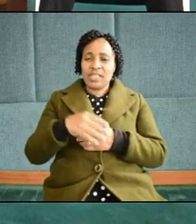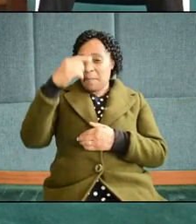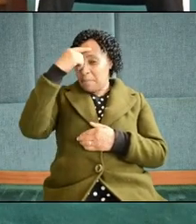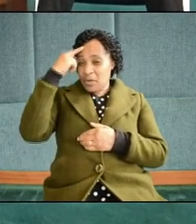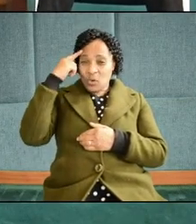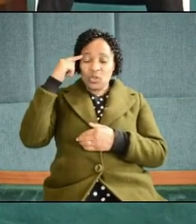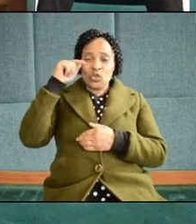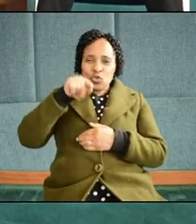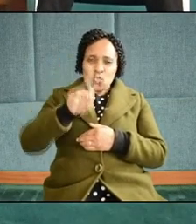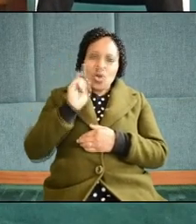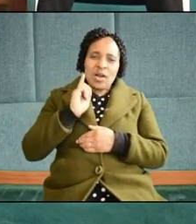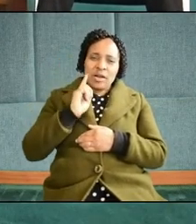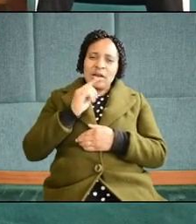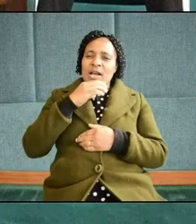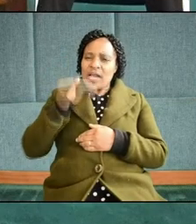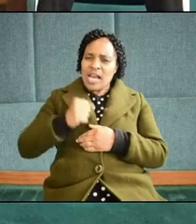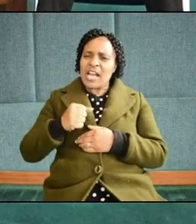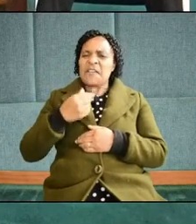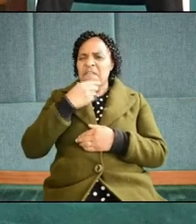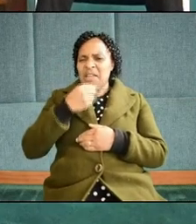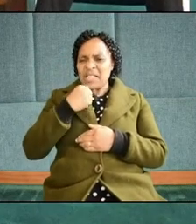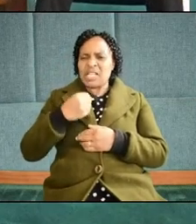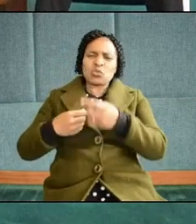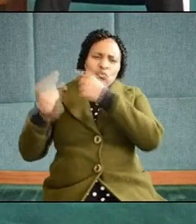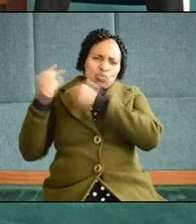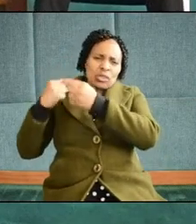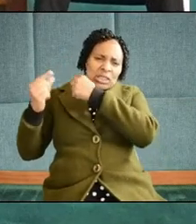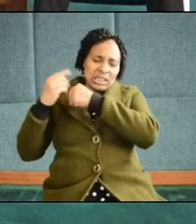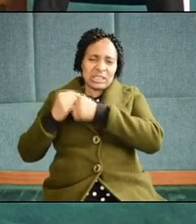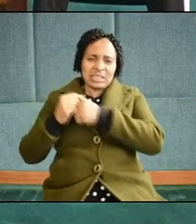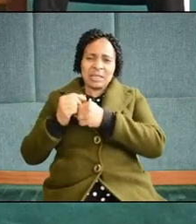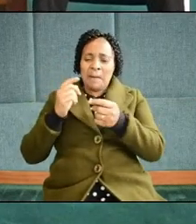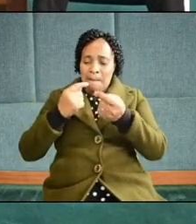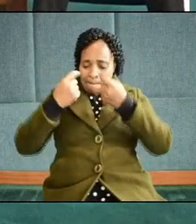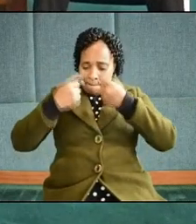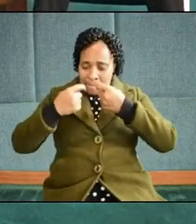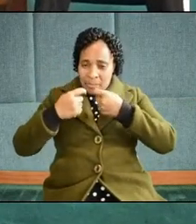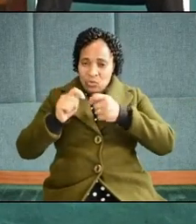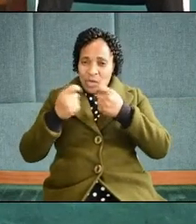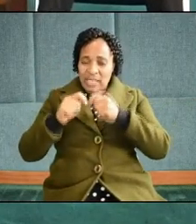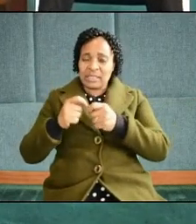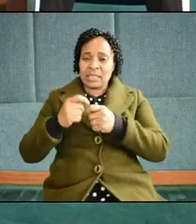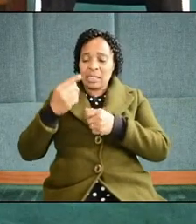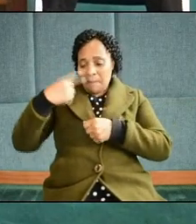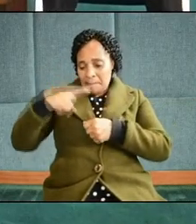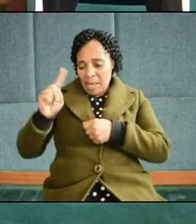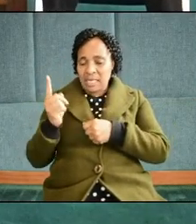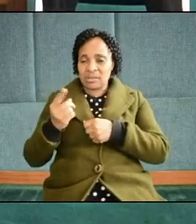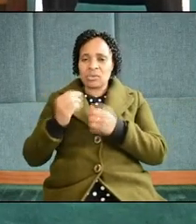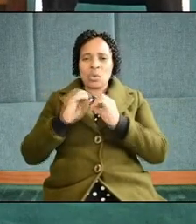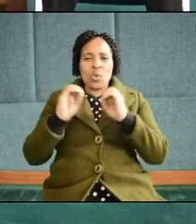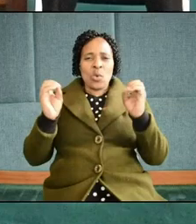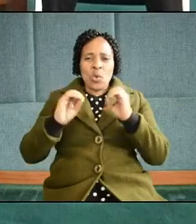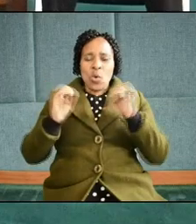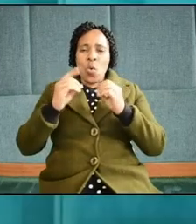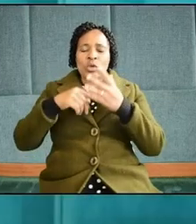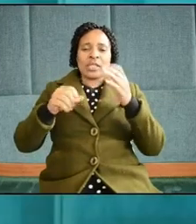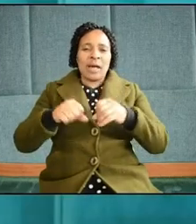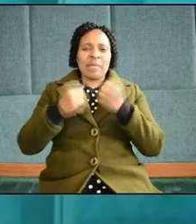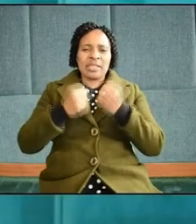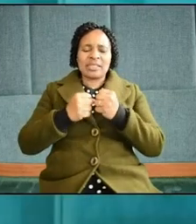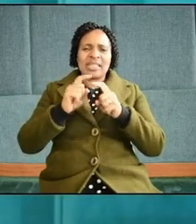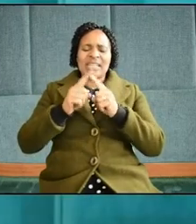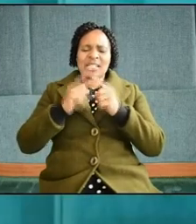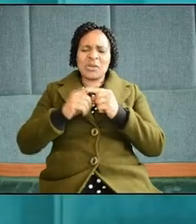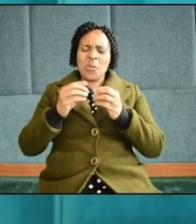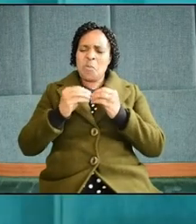because your ancestors went through it and they did not pass this test, and after listening to history and all that happened, you'd be